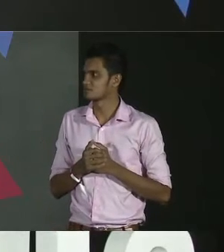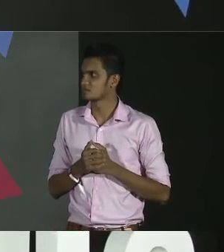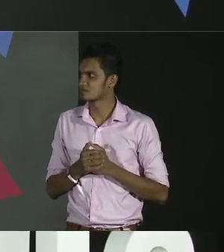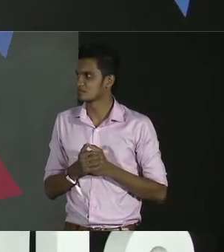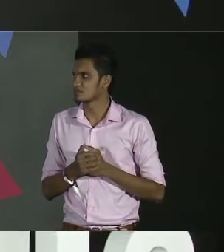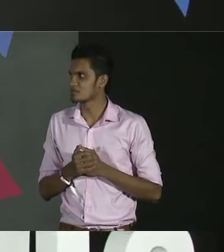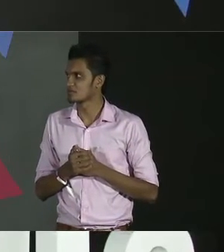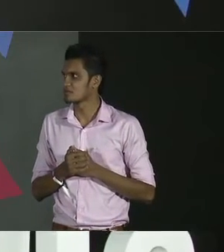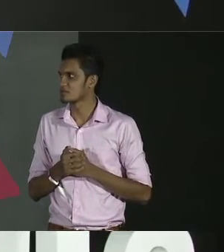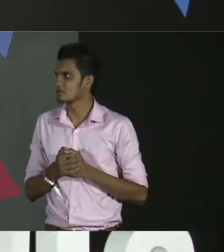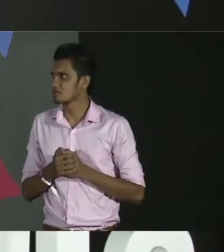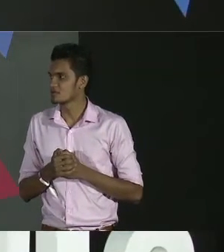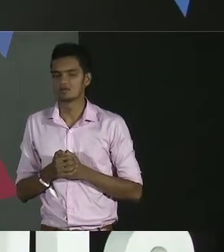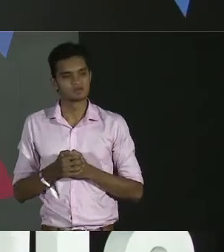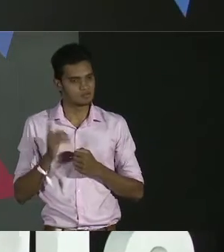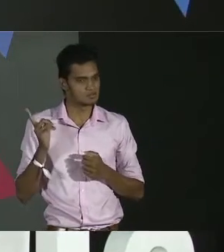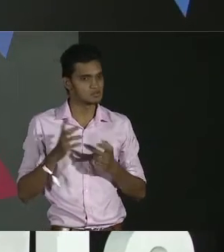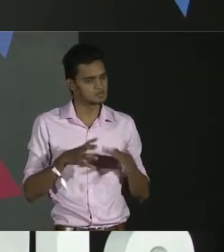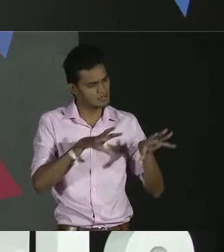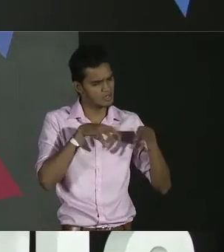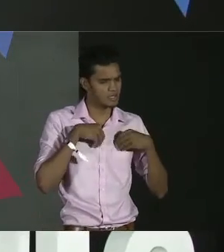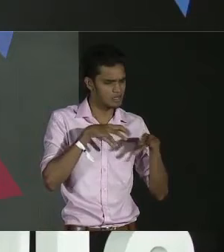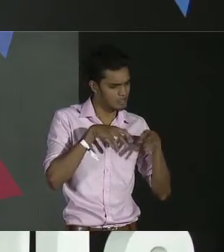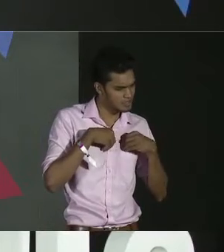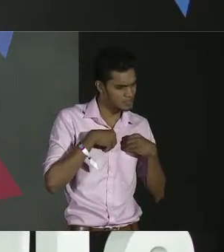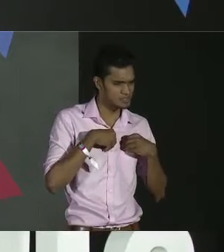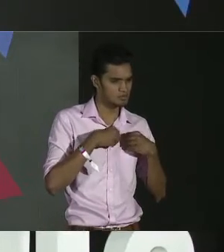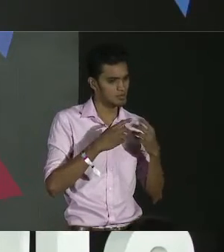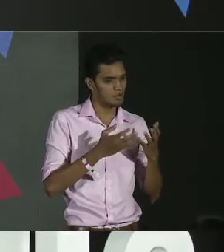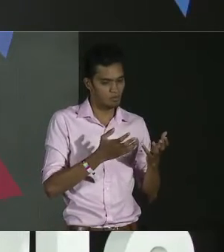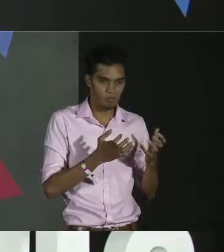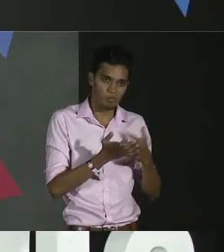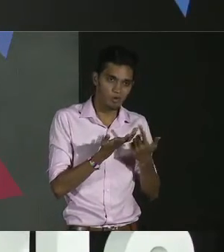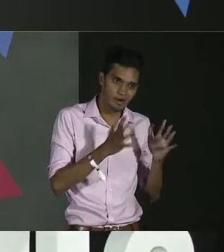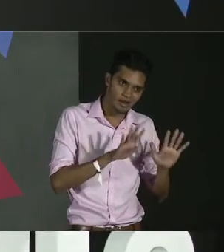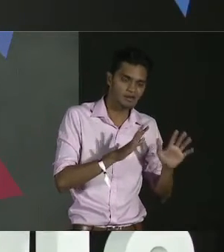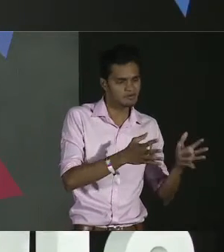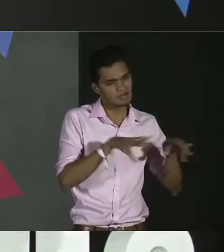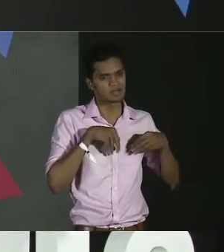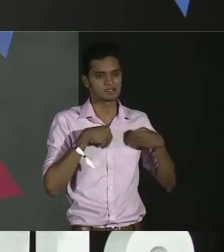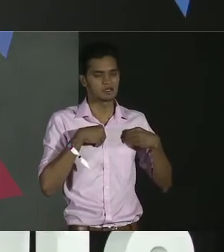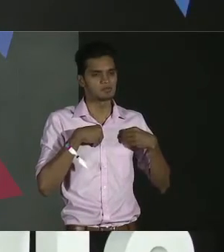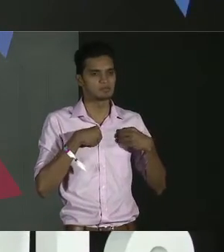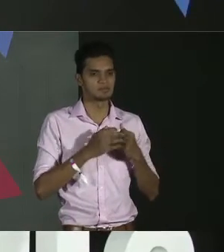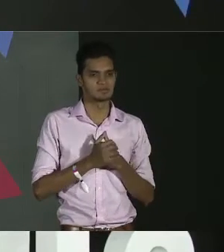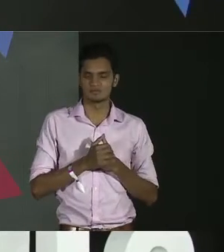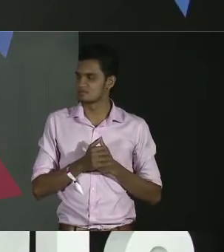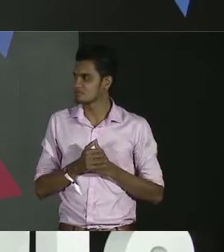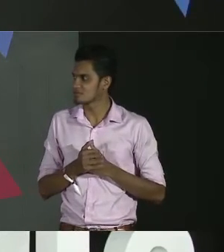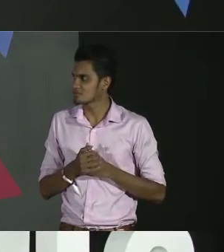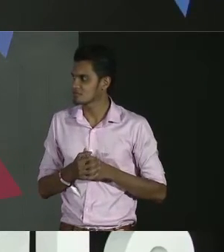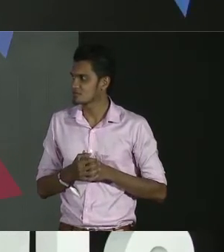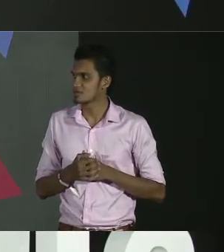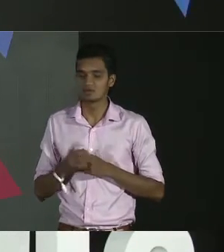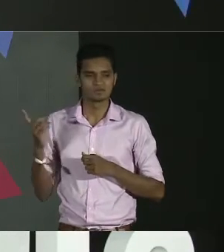to accept the help that I was given and ask for help when I needed it. If you're in a position as I am in, I hope you realize a few